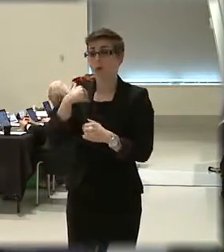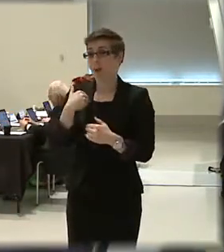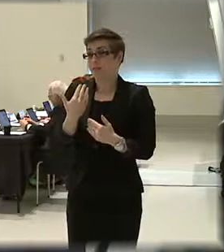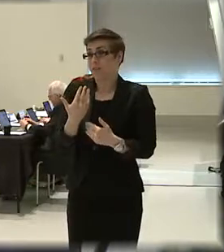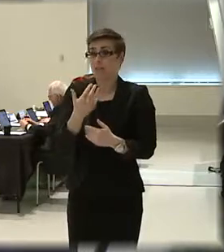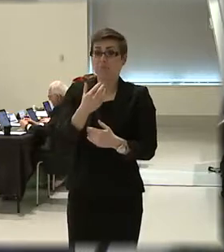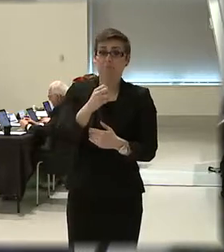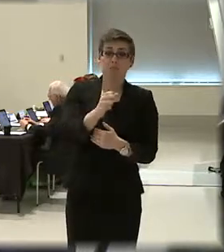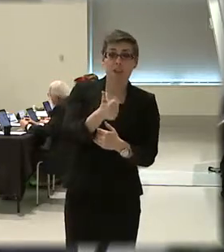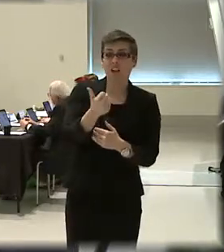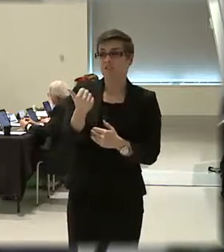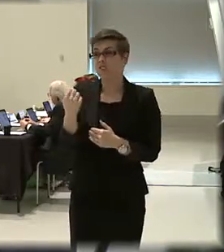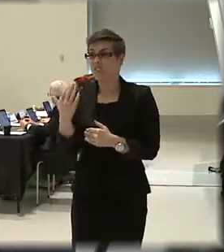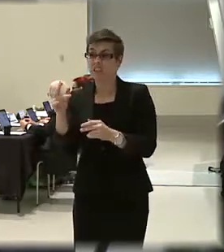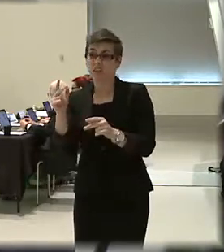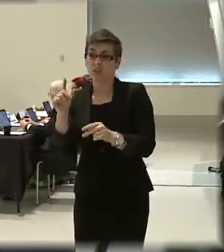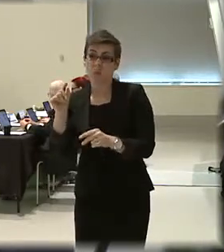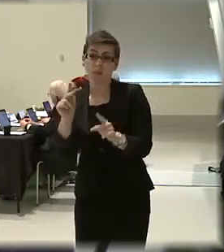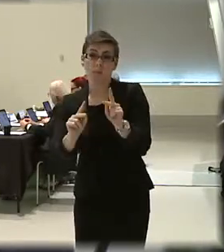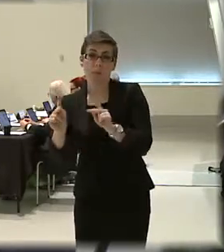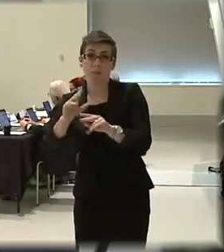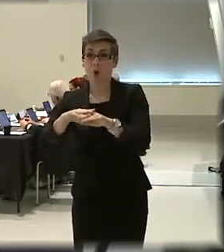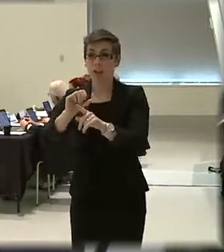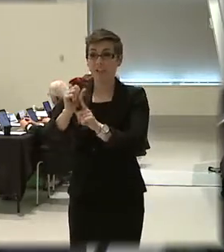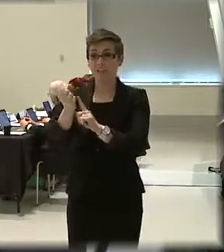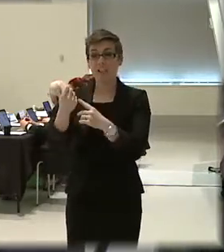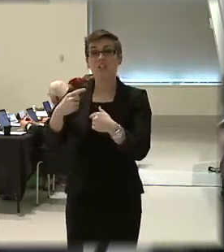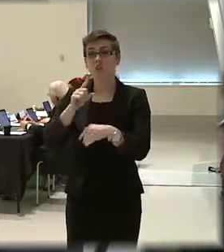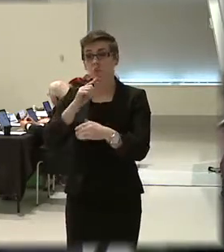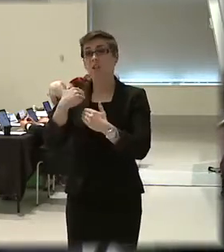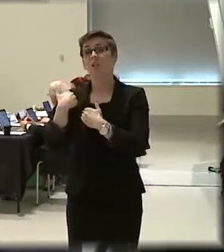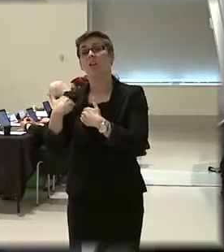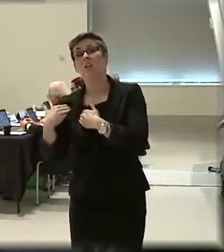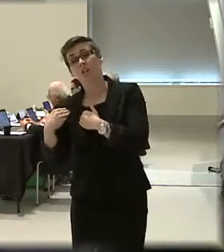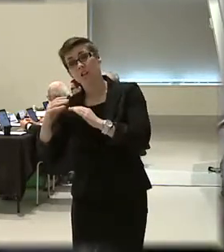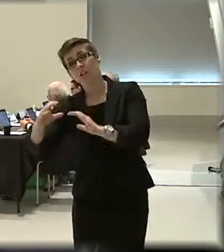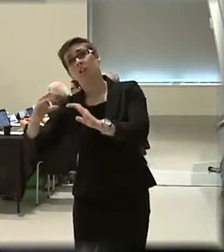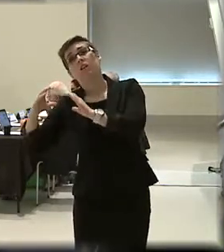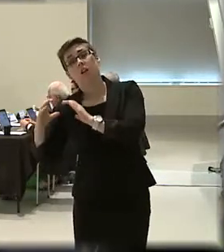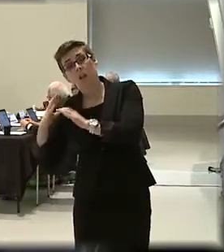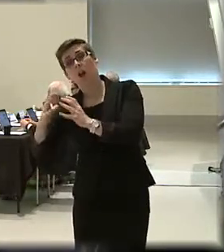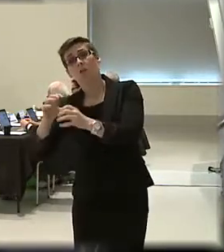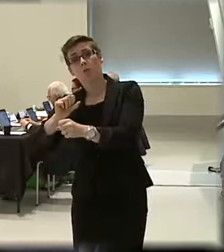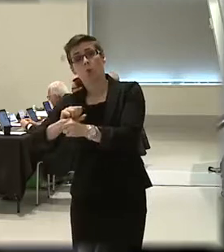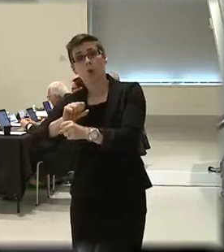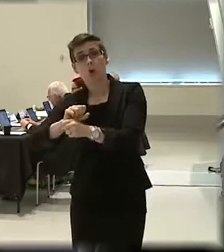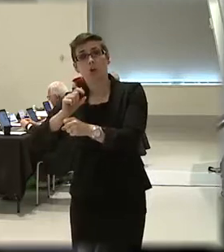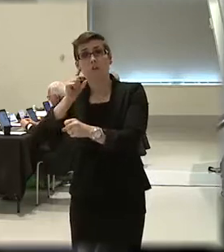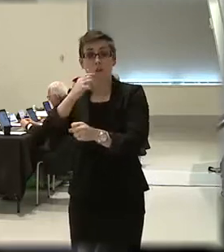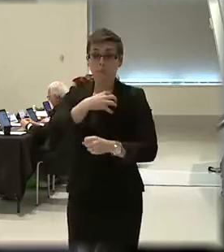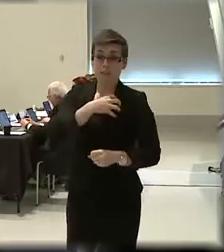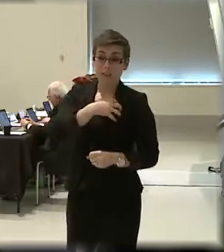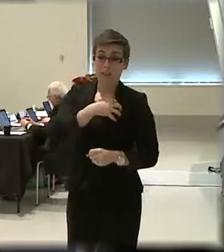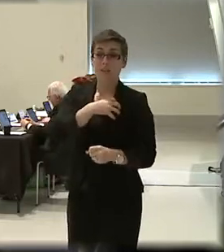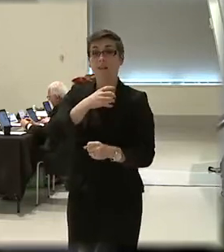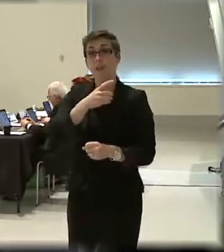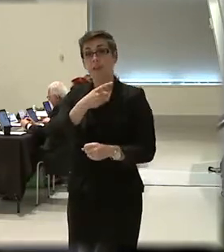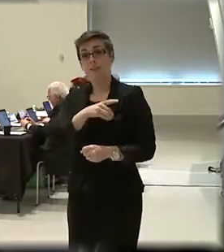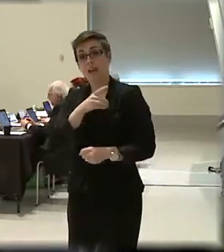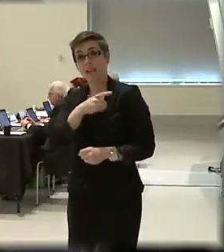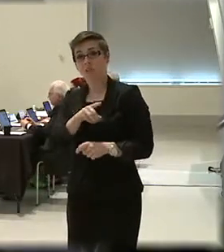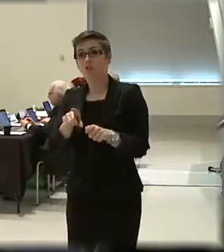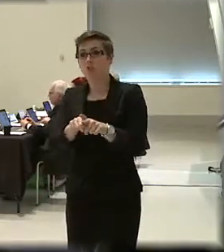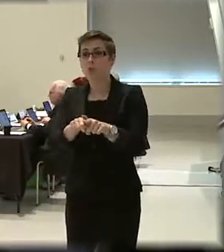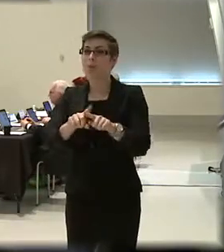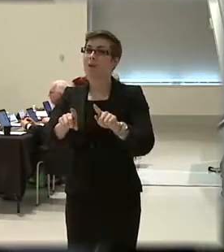on a scene, it's an incredible burden, not only for police and detectives trying to work through a case, but for prosecutors and